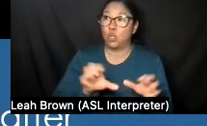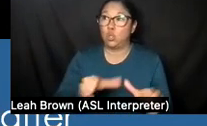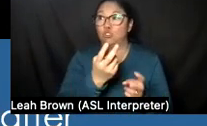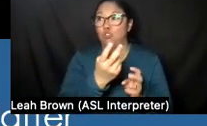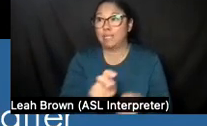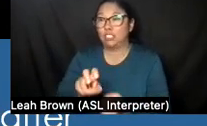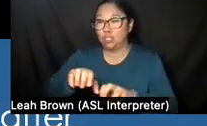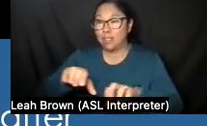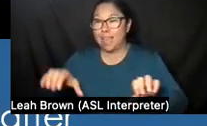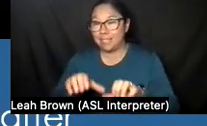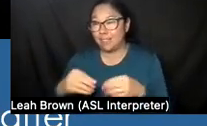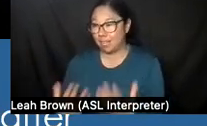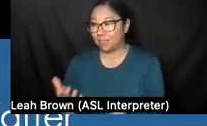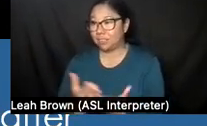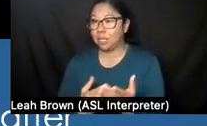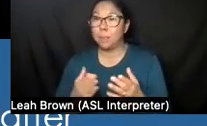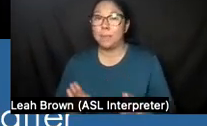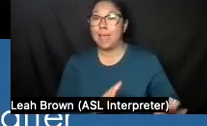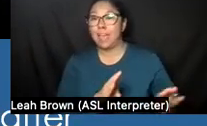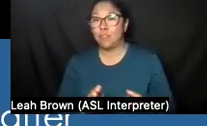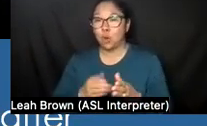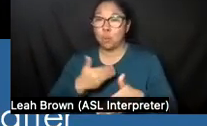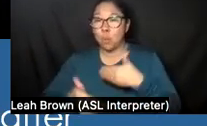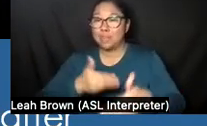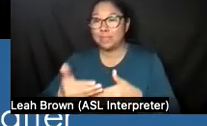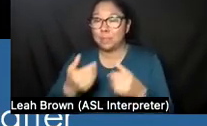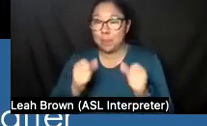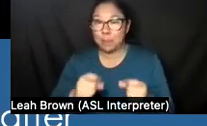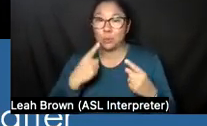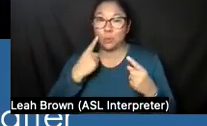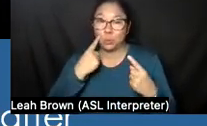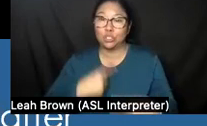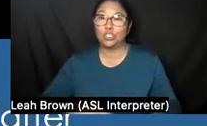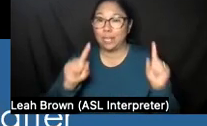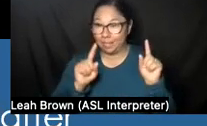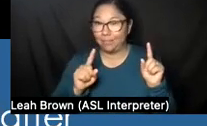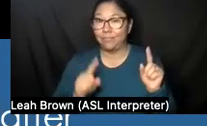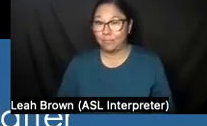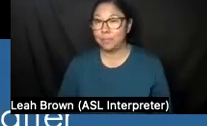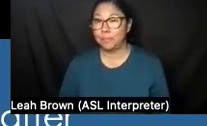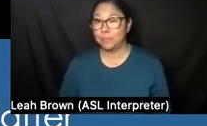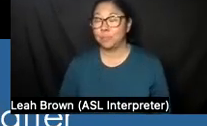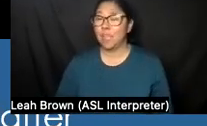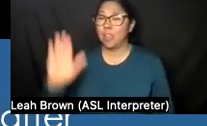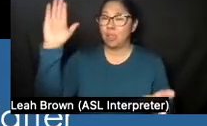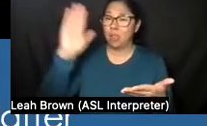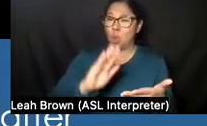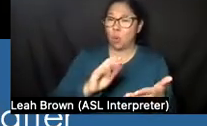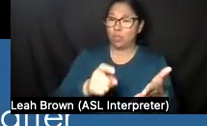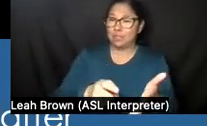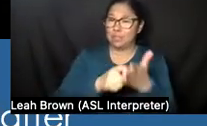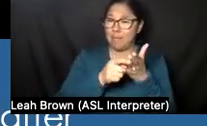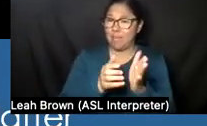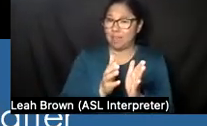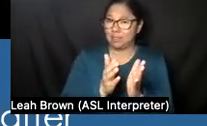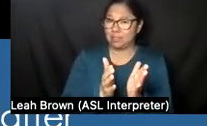give them some behavior momentum to be able to achieve that inferential demand or task. And lowering that demand is what we talked about. Like, let's just focus